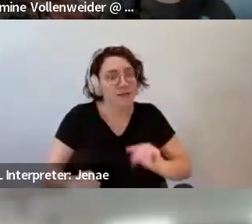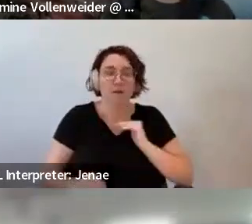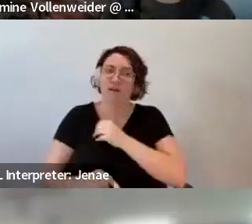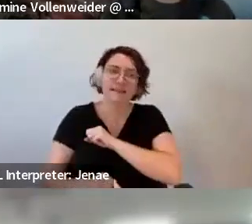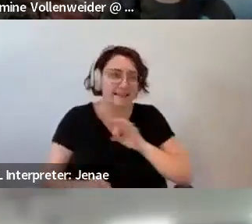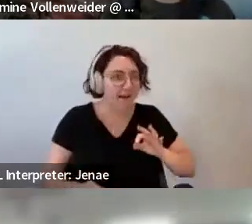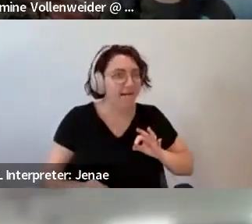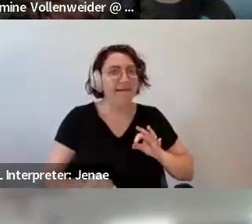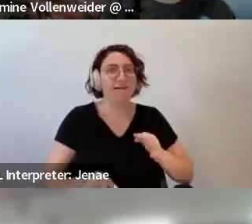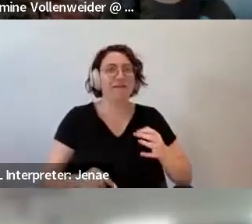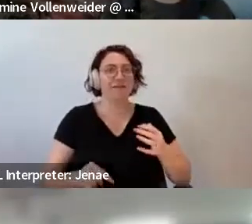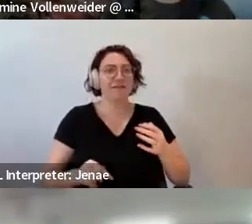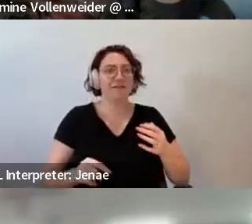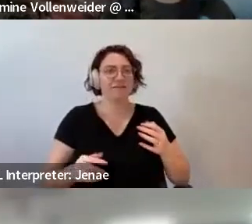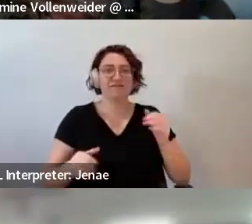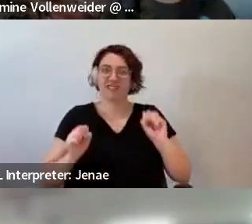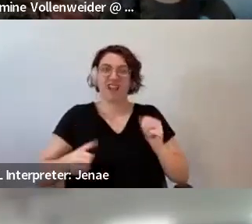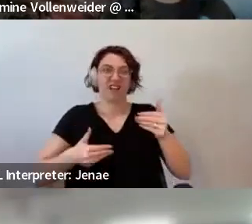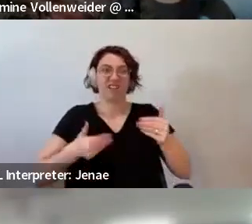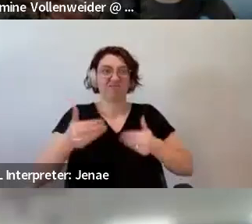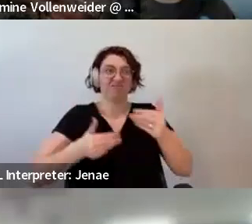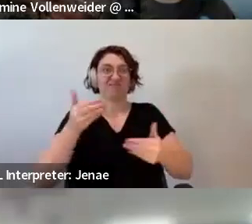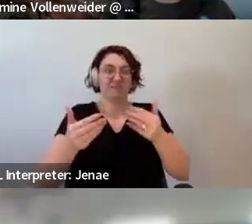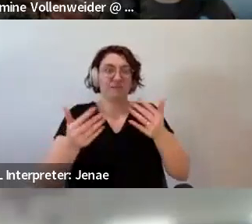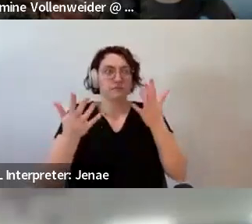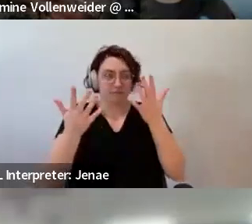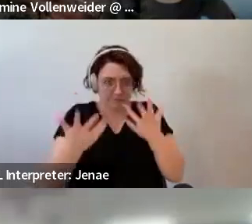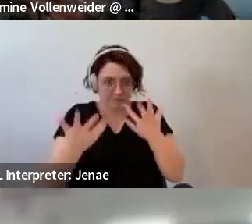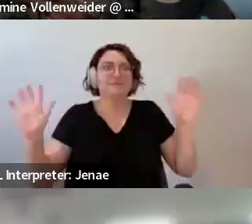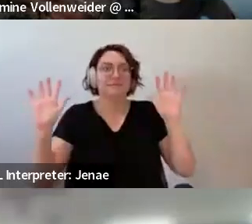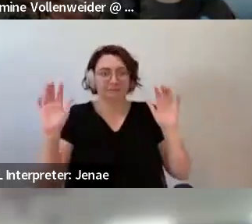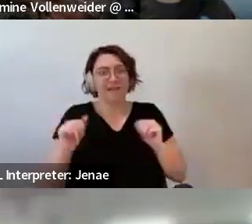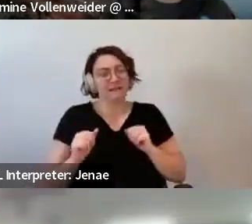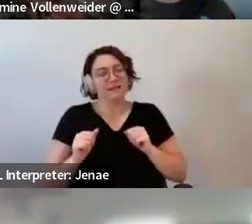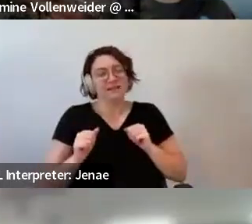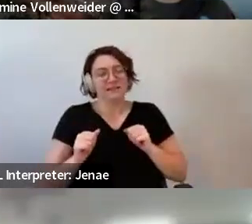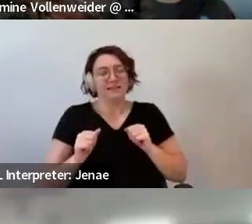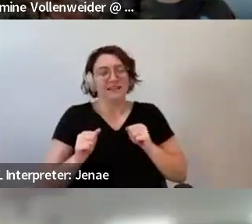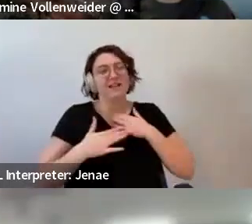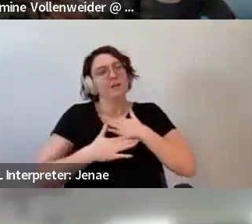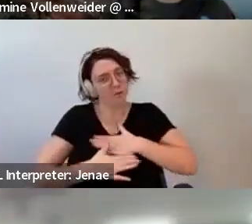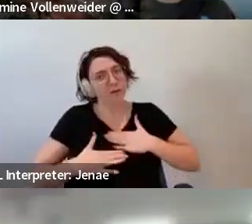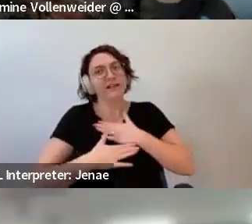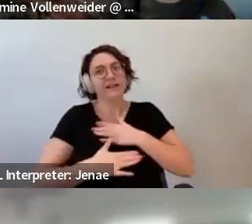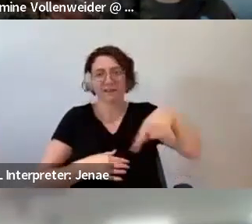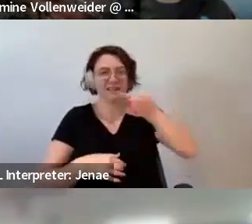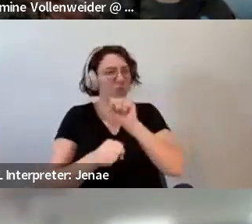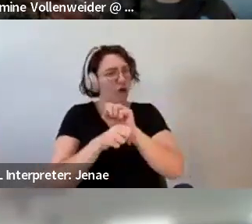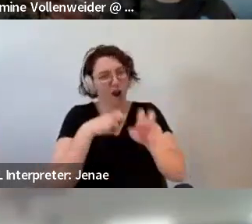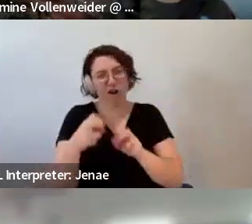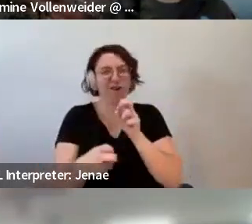we could get, to a point where we are completed here. So just really appreciate all the hard work.